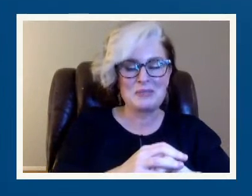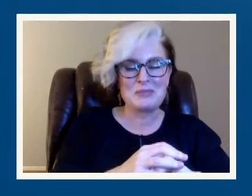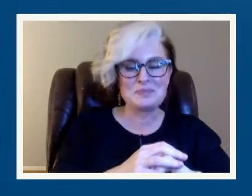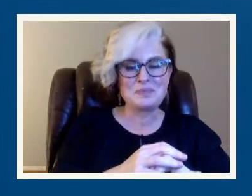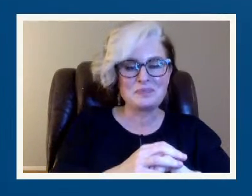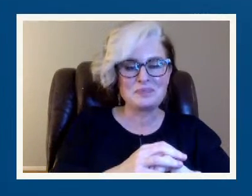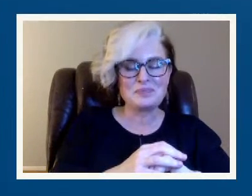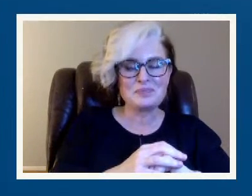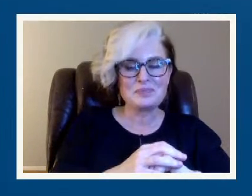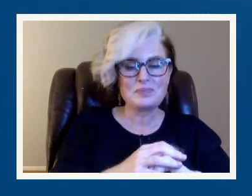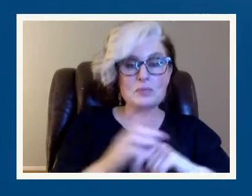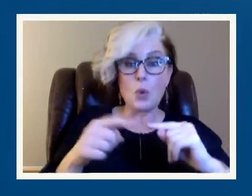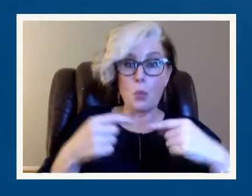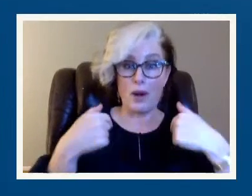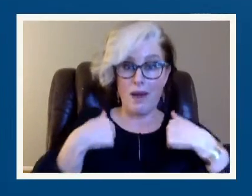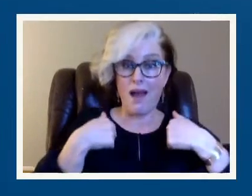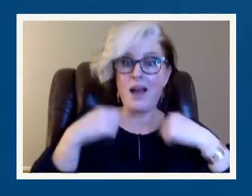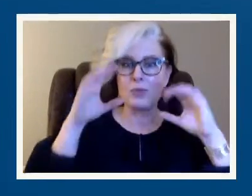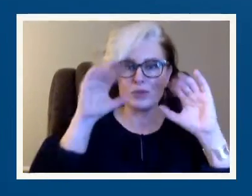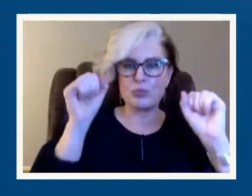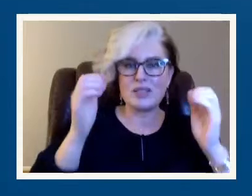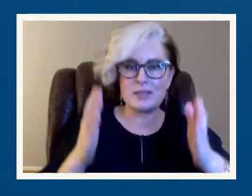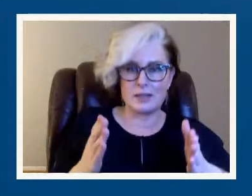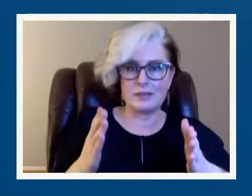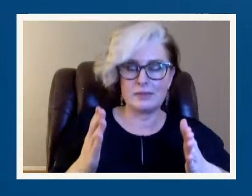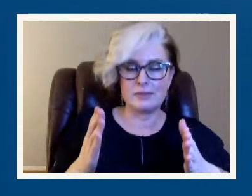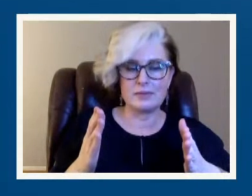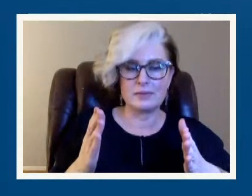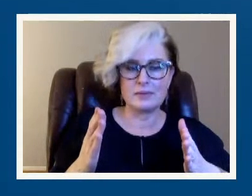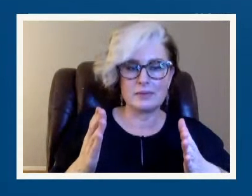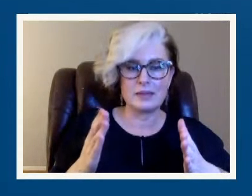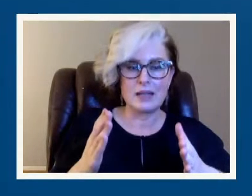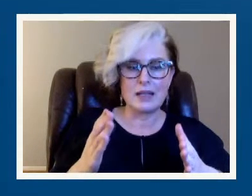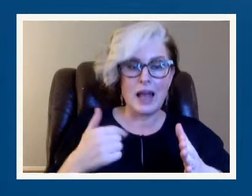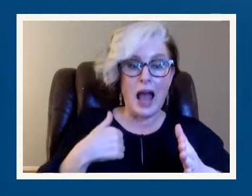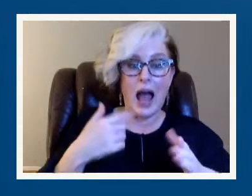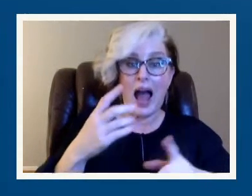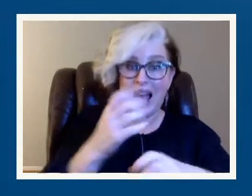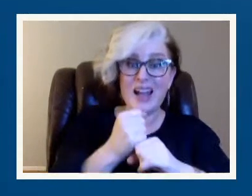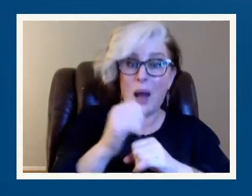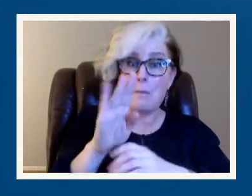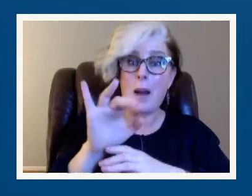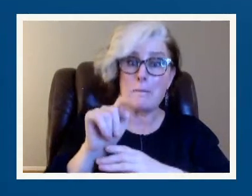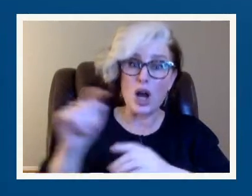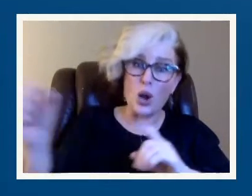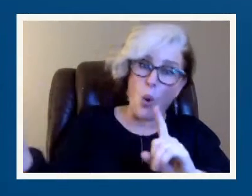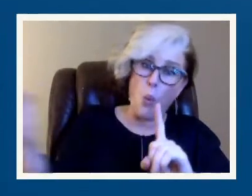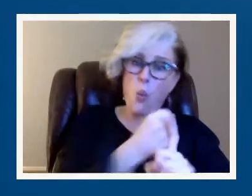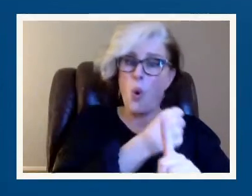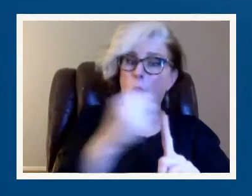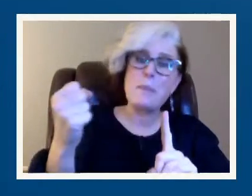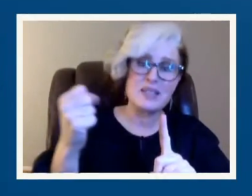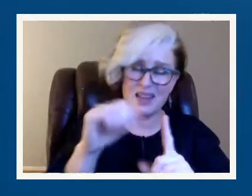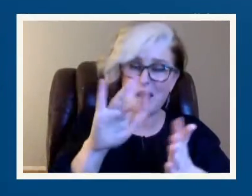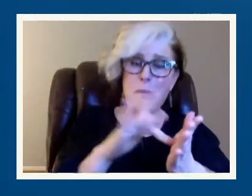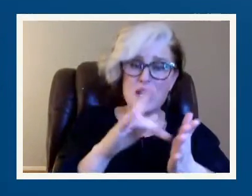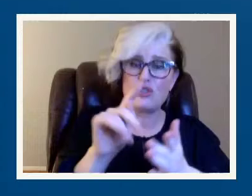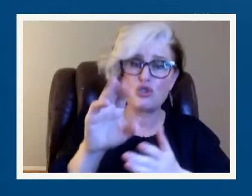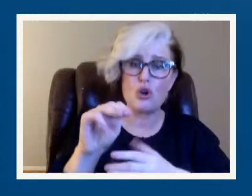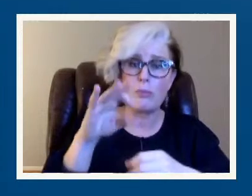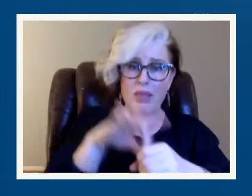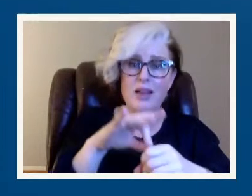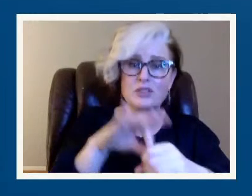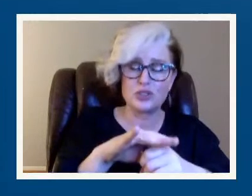When I was president, I got my butt whooped in midterm elections.